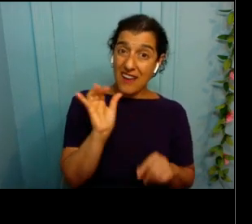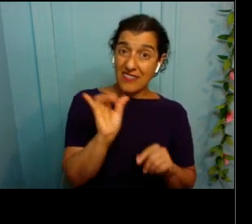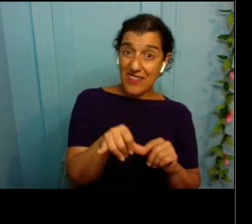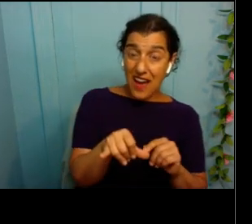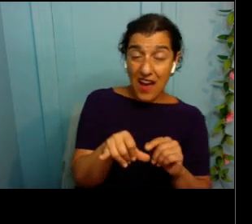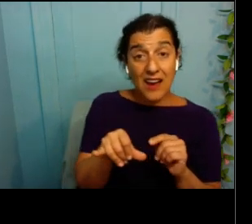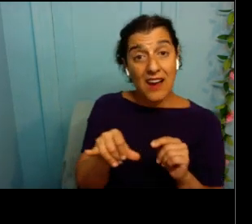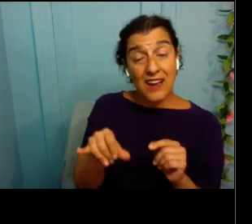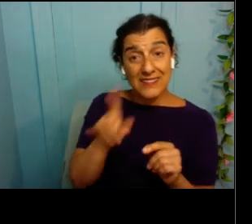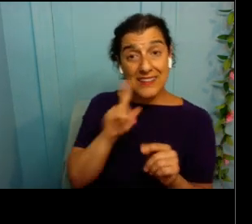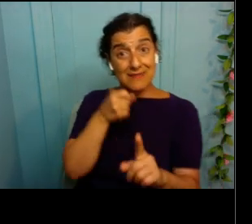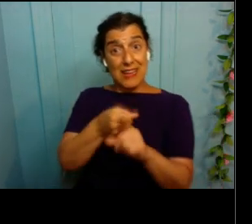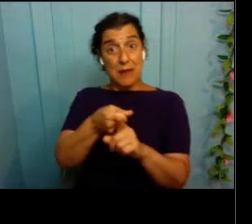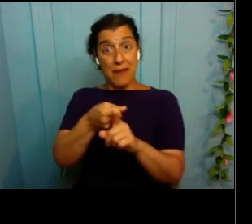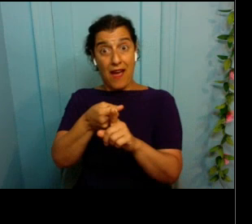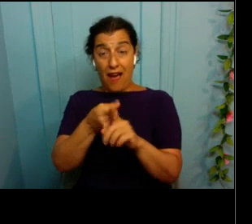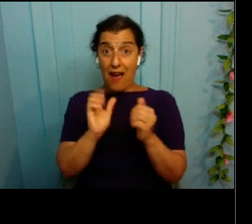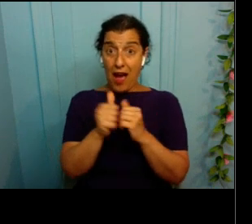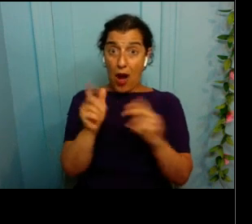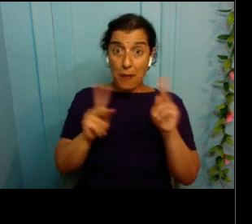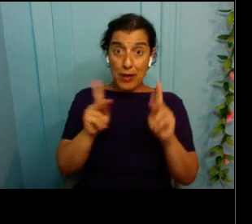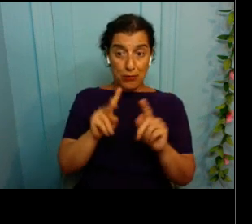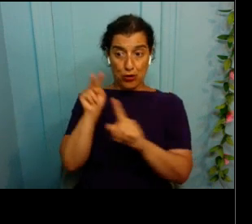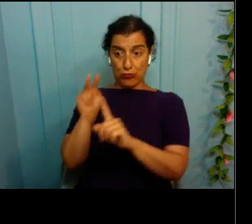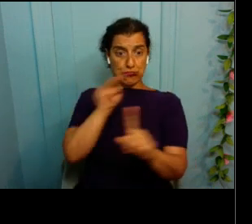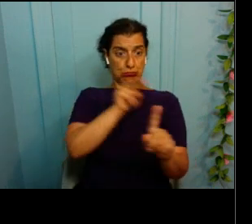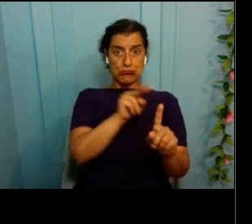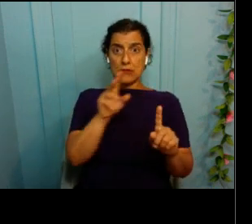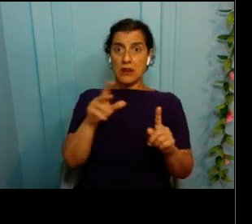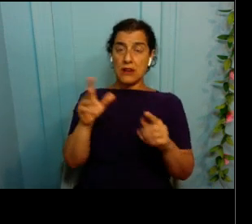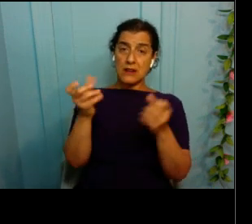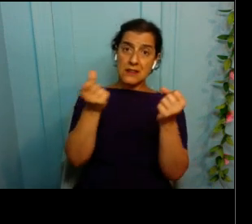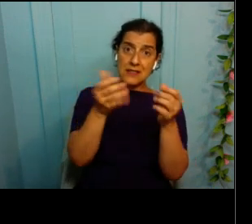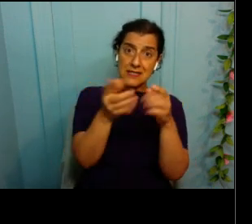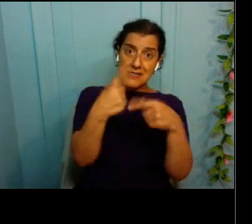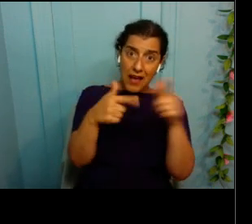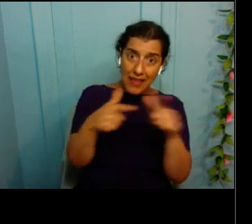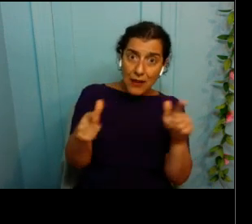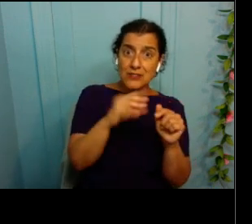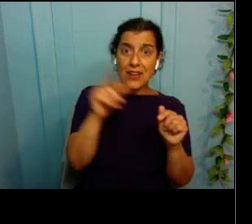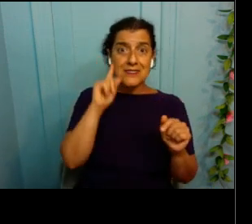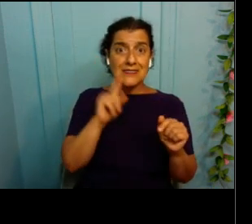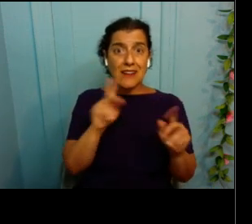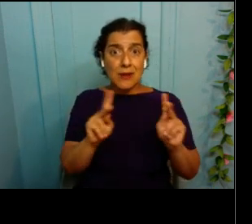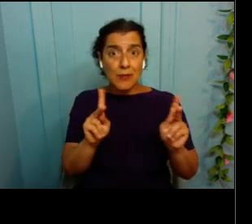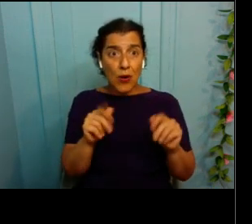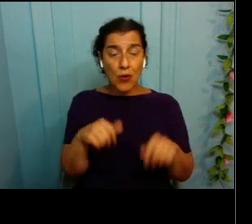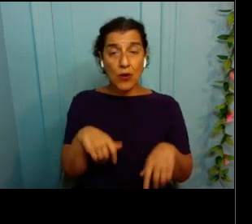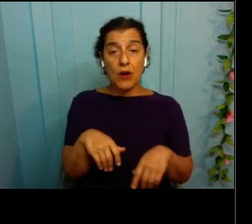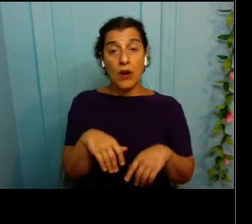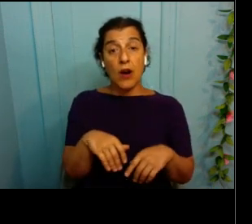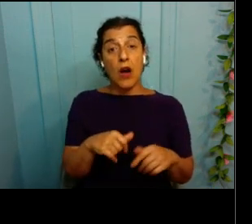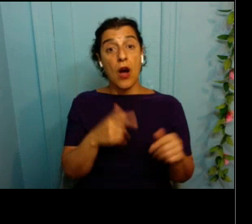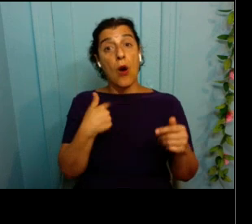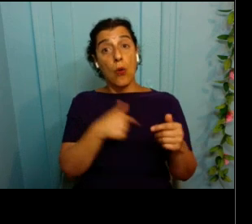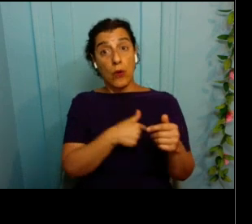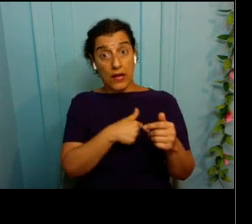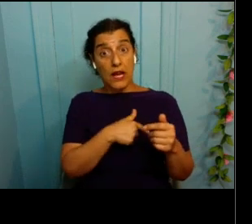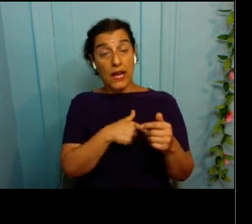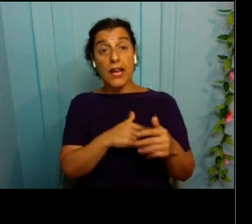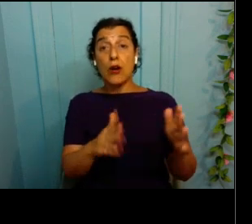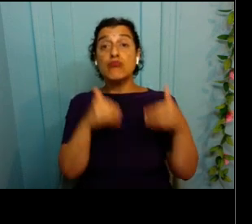deafness are treated. That by doing this without addressing it,